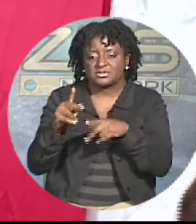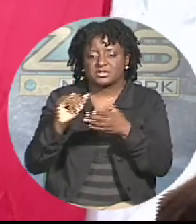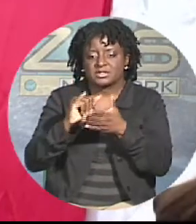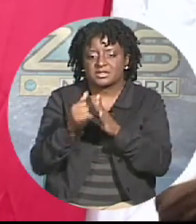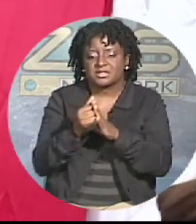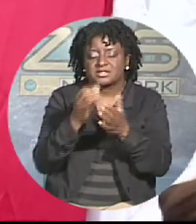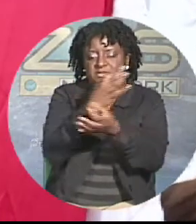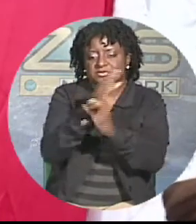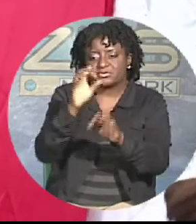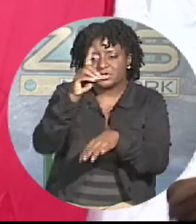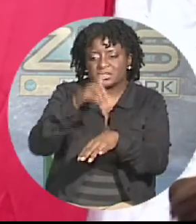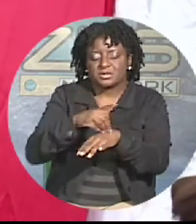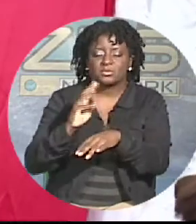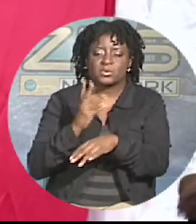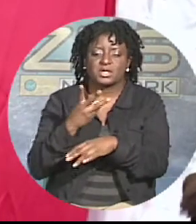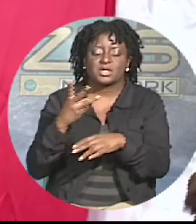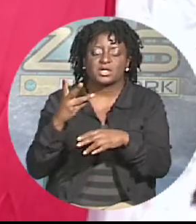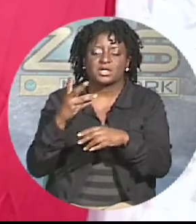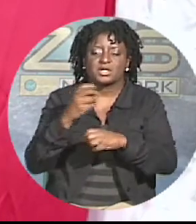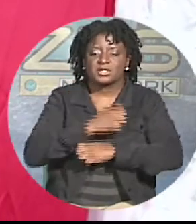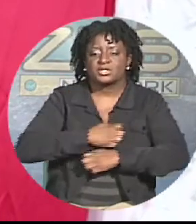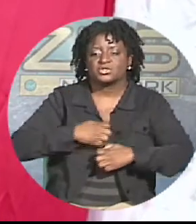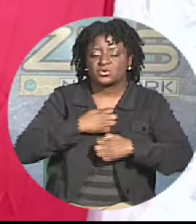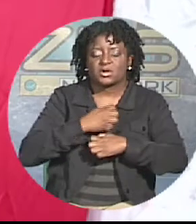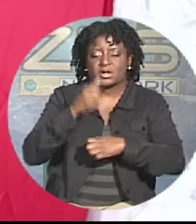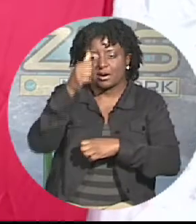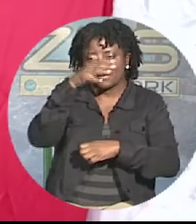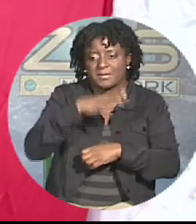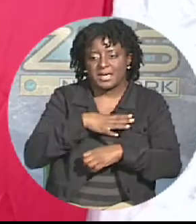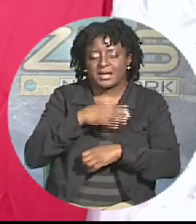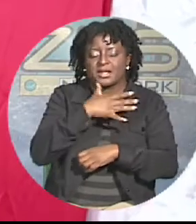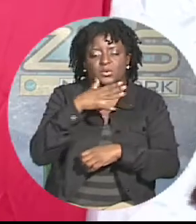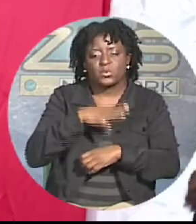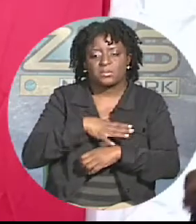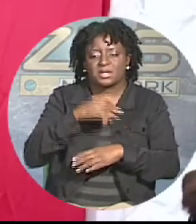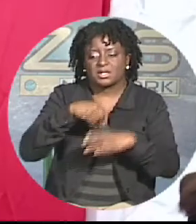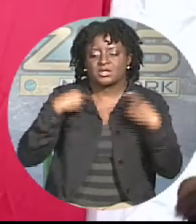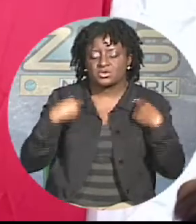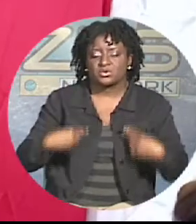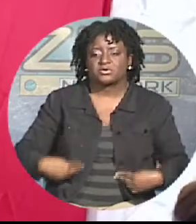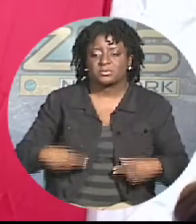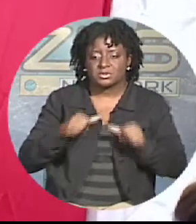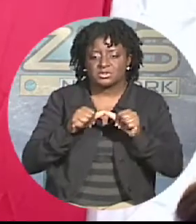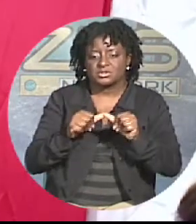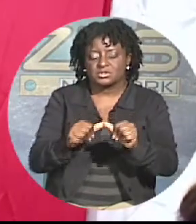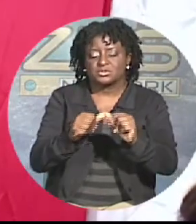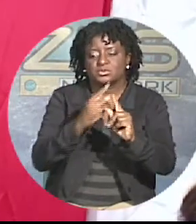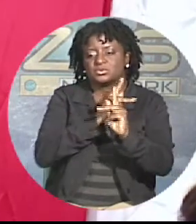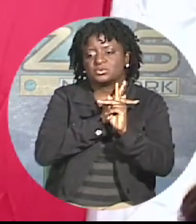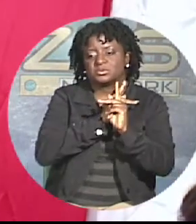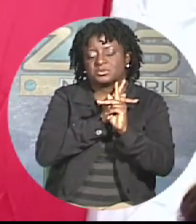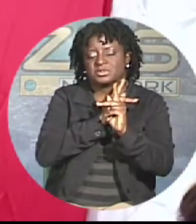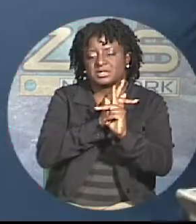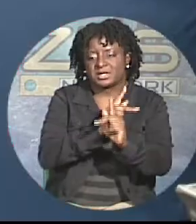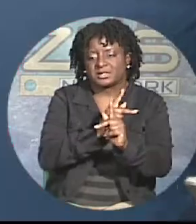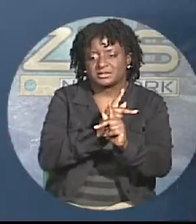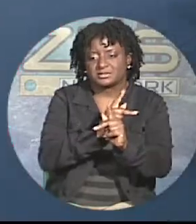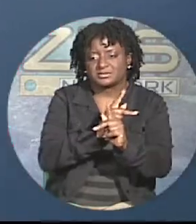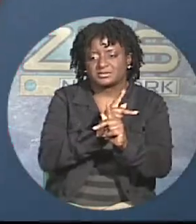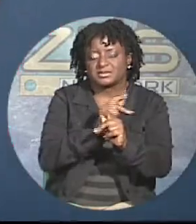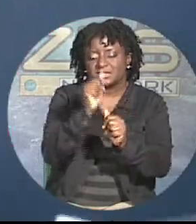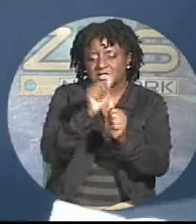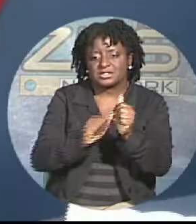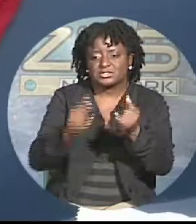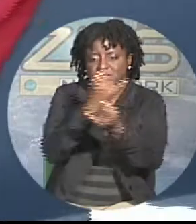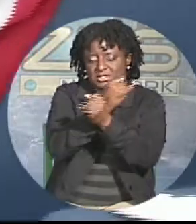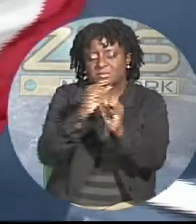men and women in uniform continue to protect. They dedicate themselves to defending the principles each of us holds so dear. Each